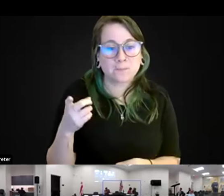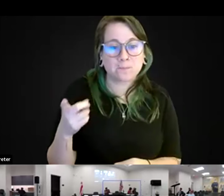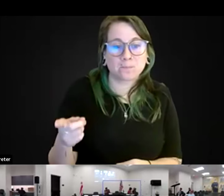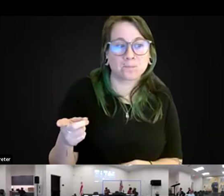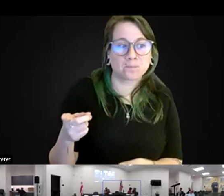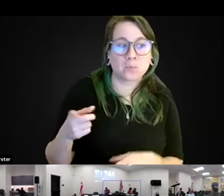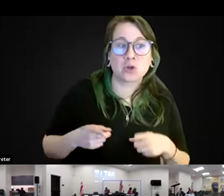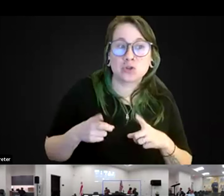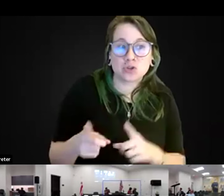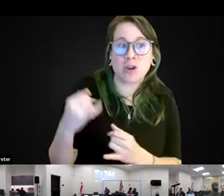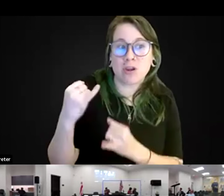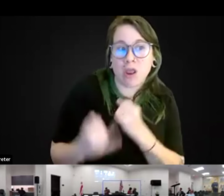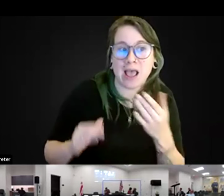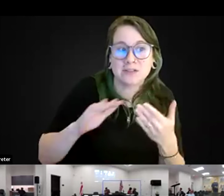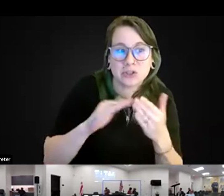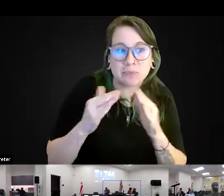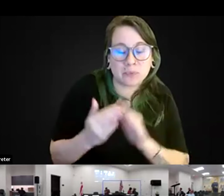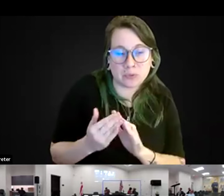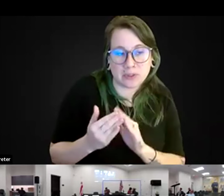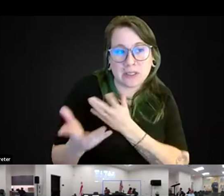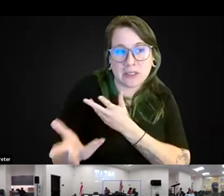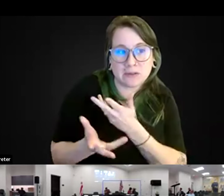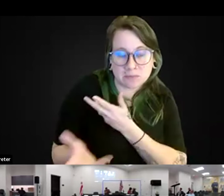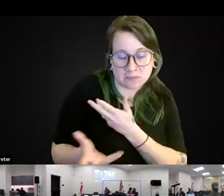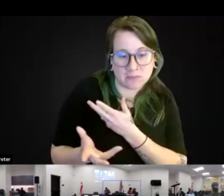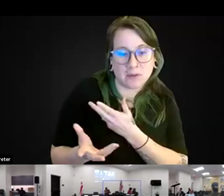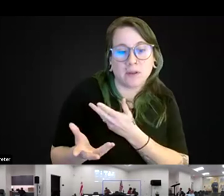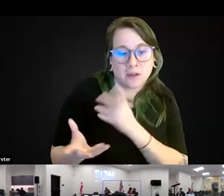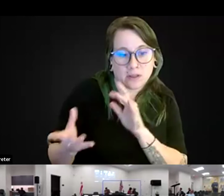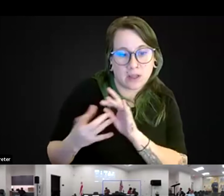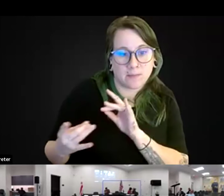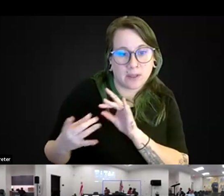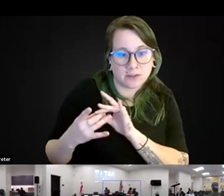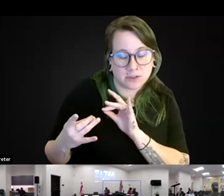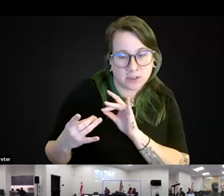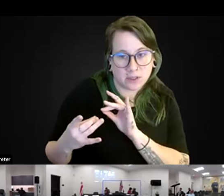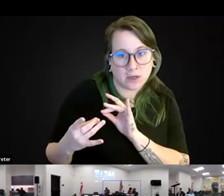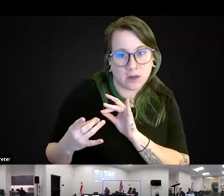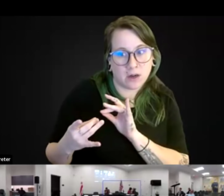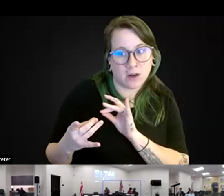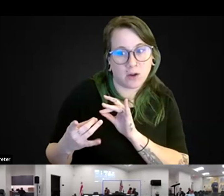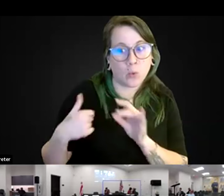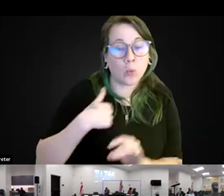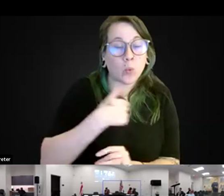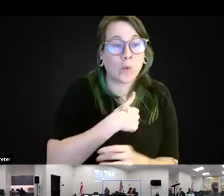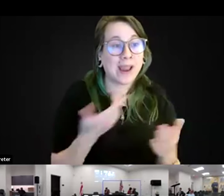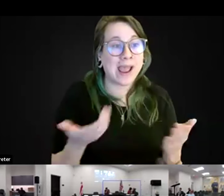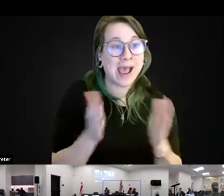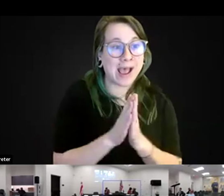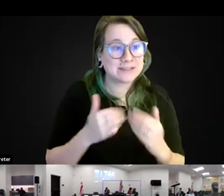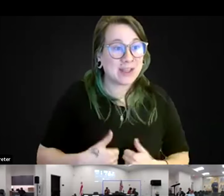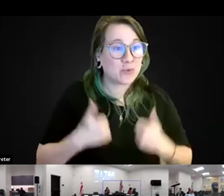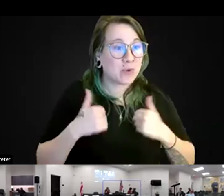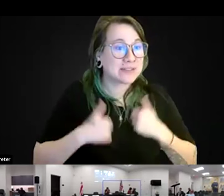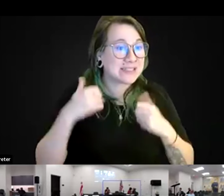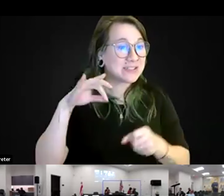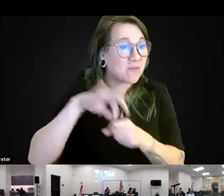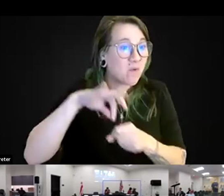see-through community gate? engagement, what I'll say during our last community engagement, we asked that the residents voted on